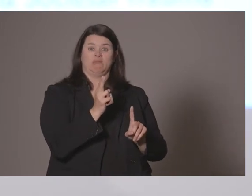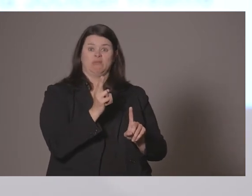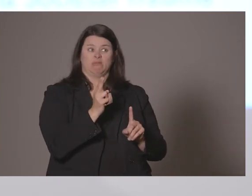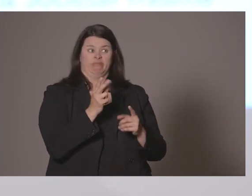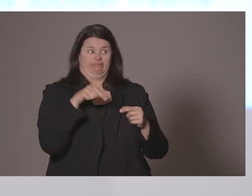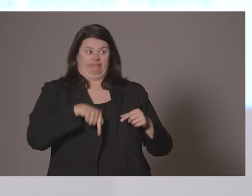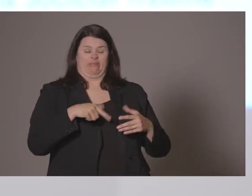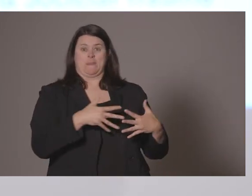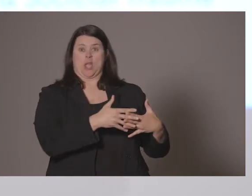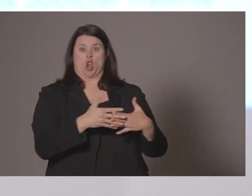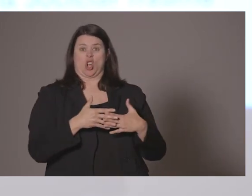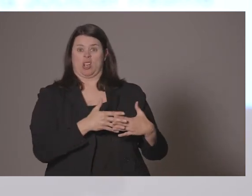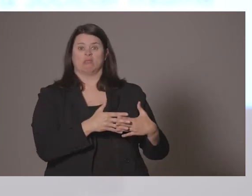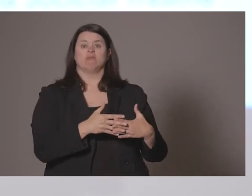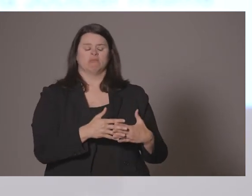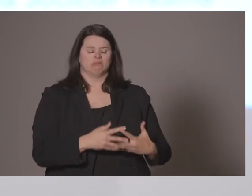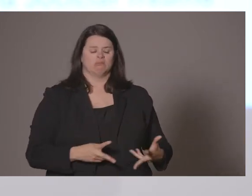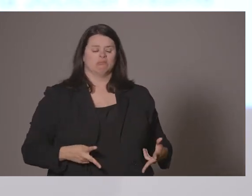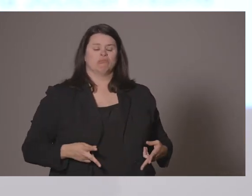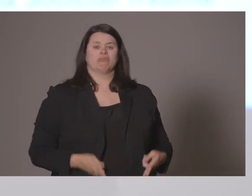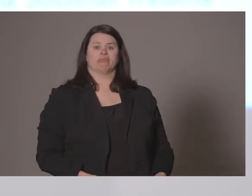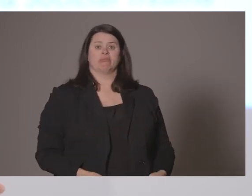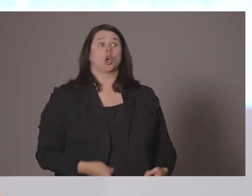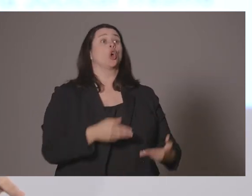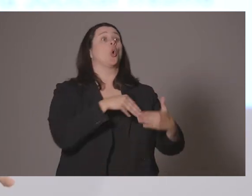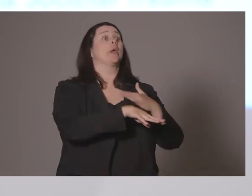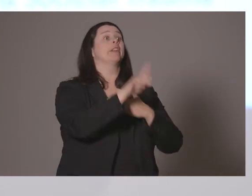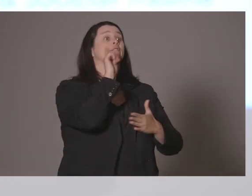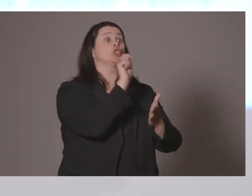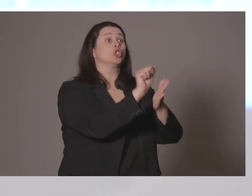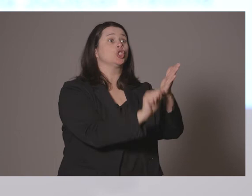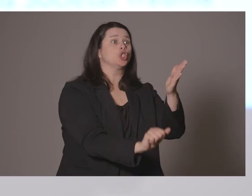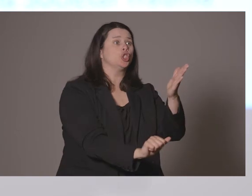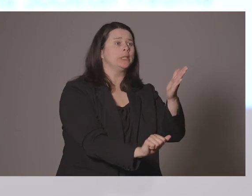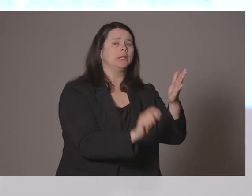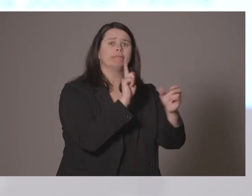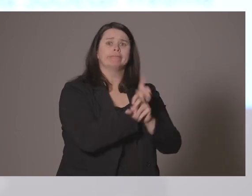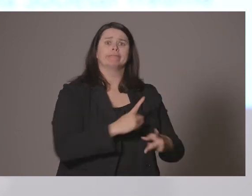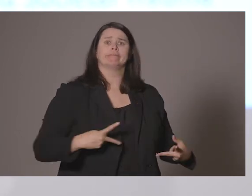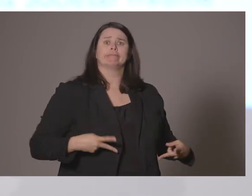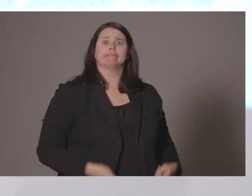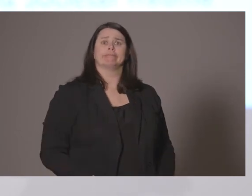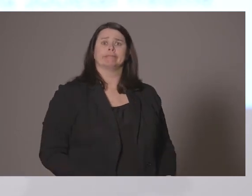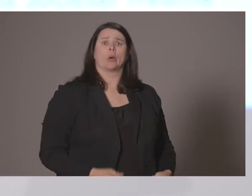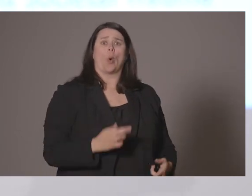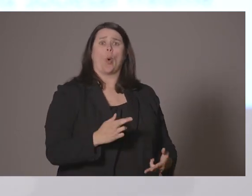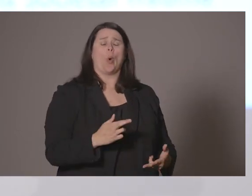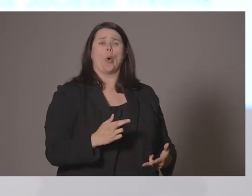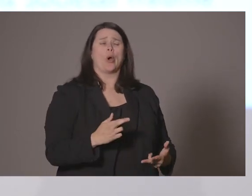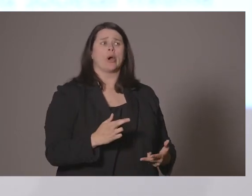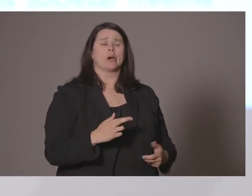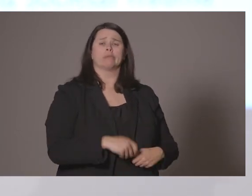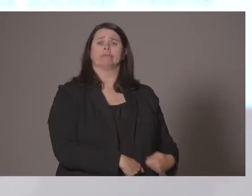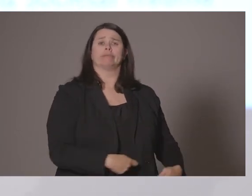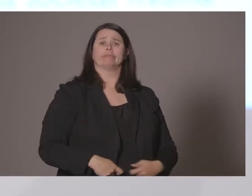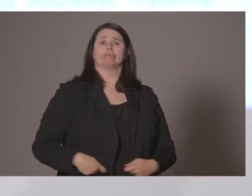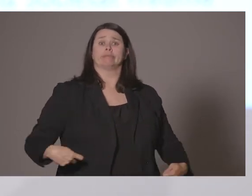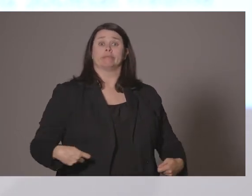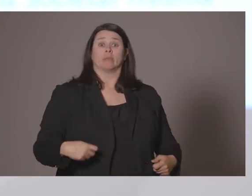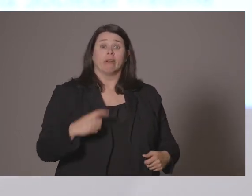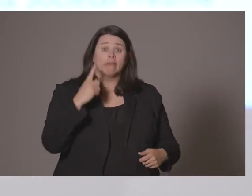involuntary sterilization of people when they've gone in for medical procedures. That there's a lot of documentation of this being done to Native